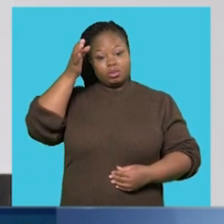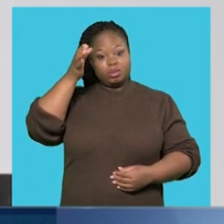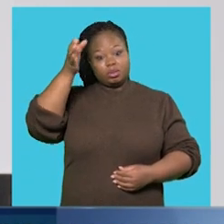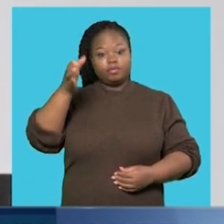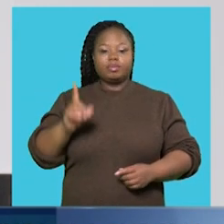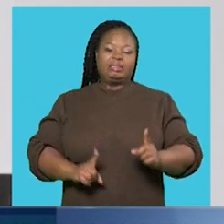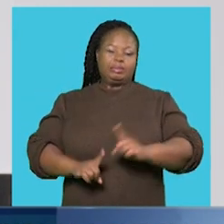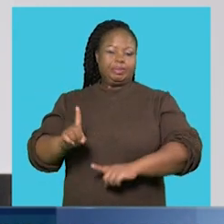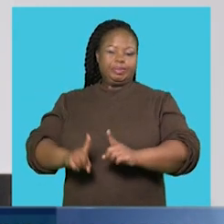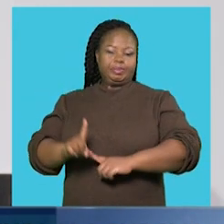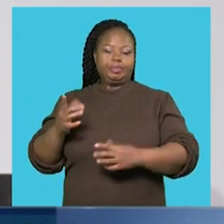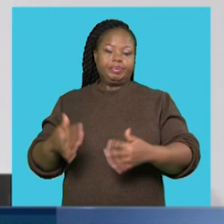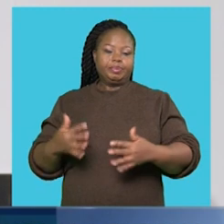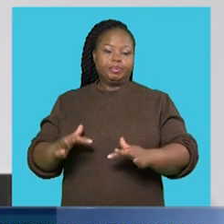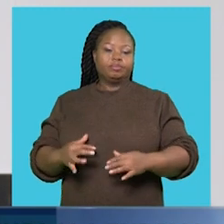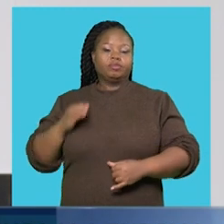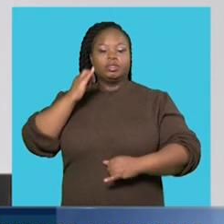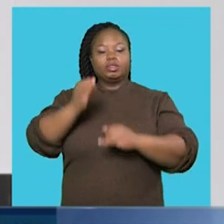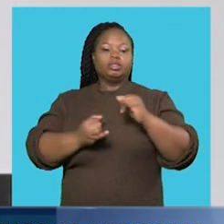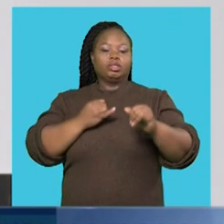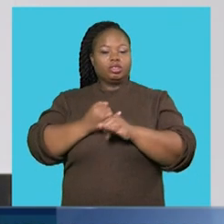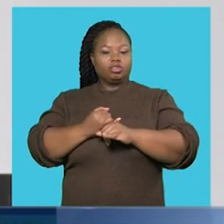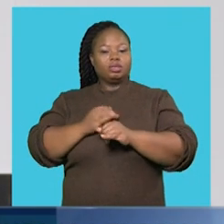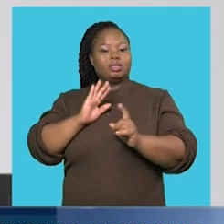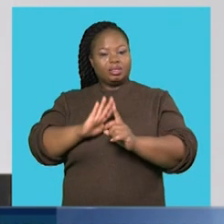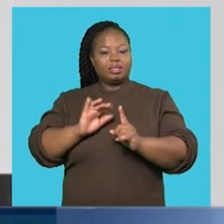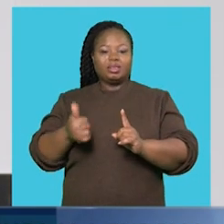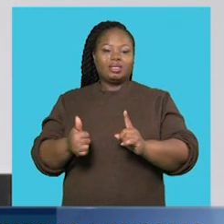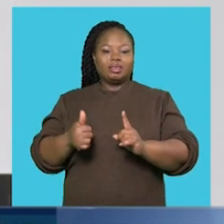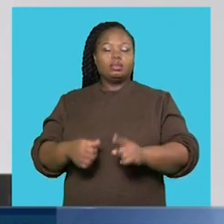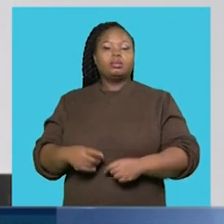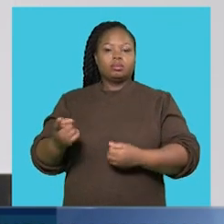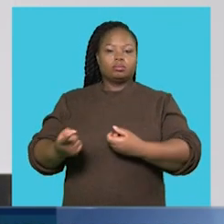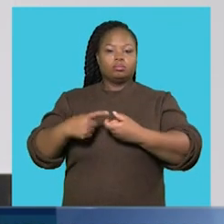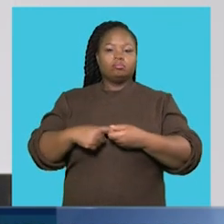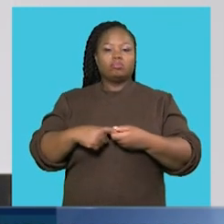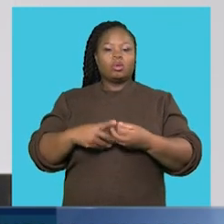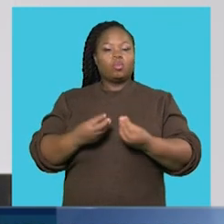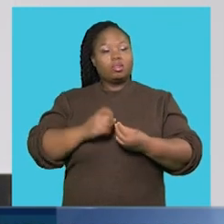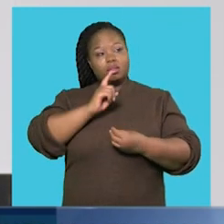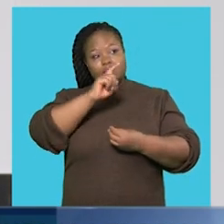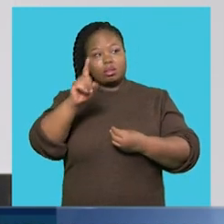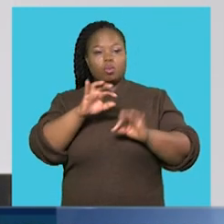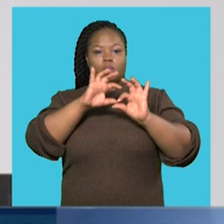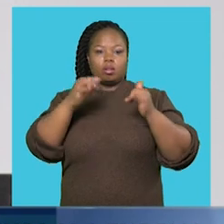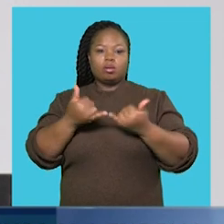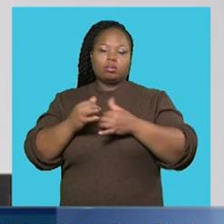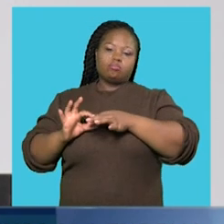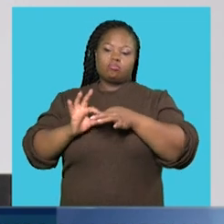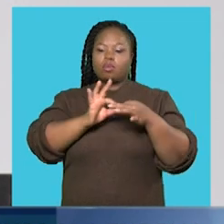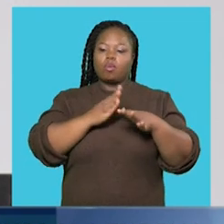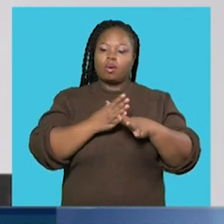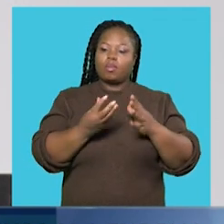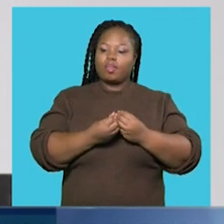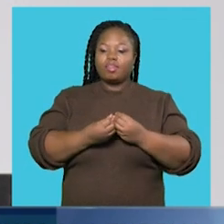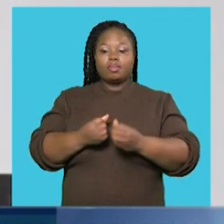progressive concepts of internationalism and therefore associating with the rest of the world. Of